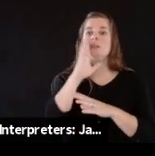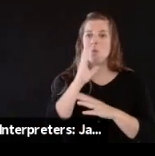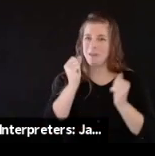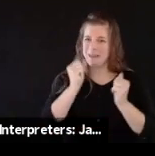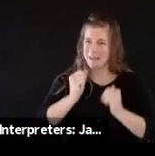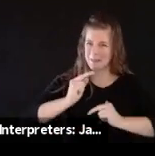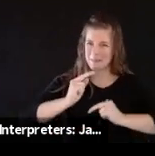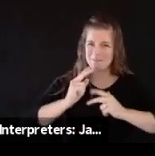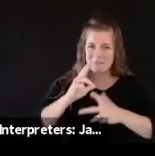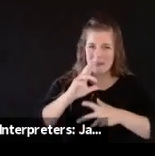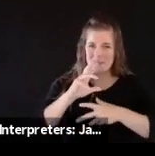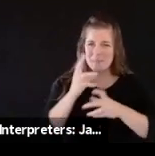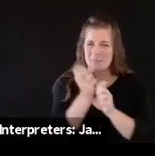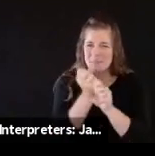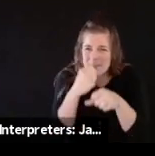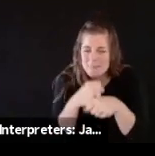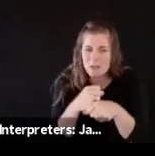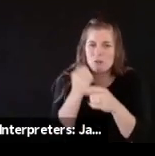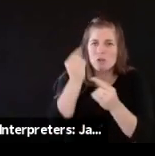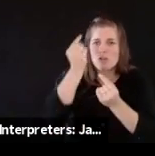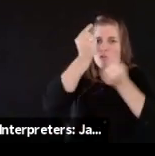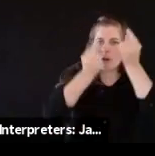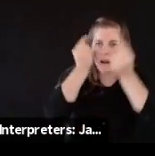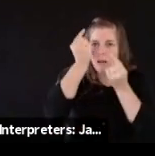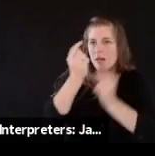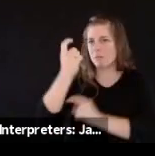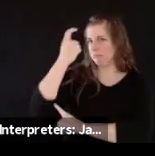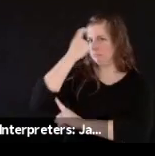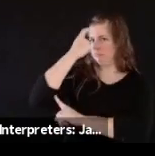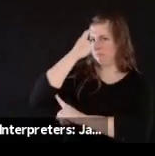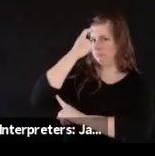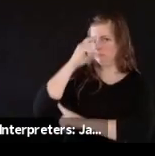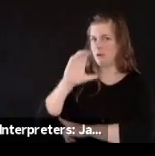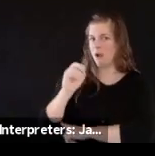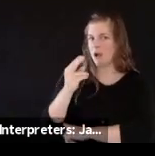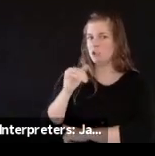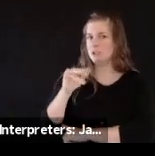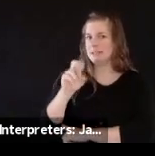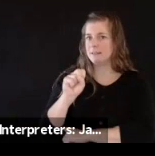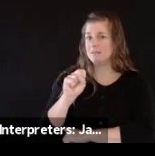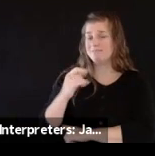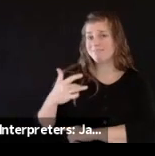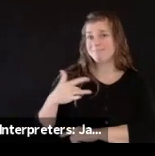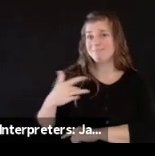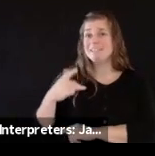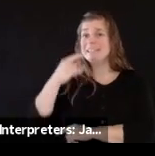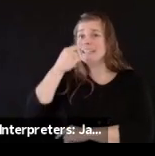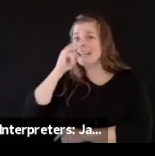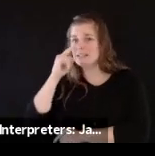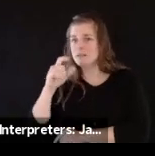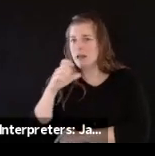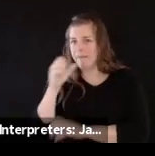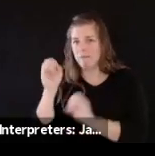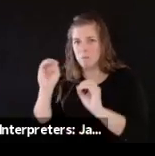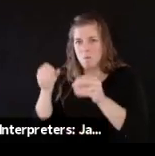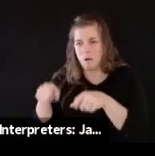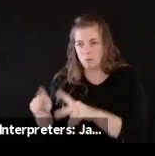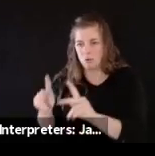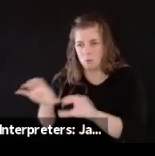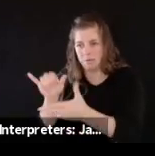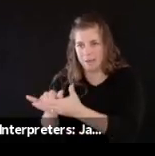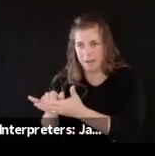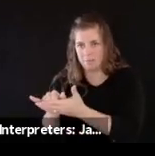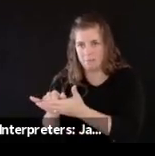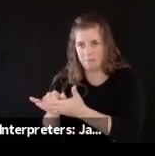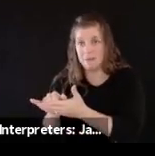critical consciousness. Now, this is something that usually children don't get an opportunity to do. Many of us didn't get the opportunity to do